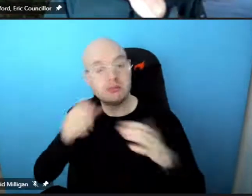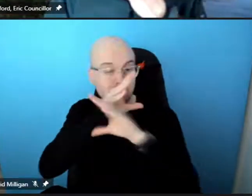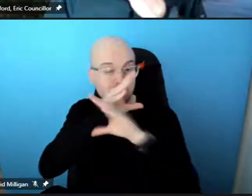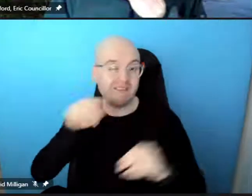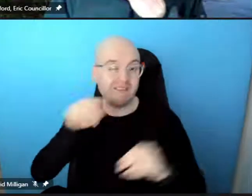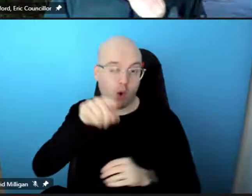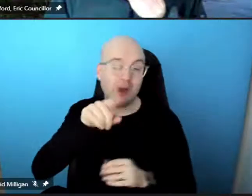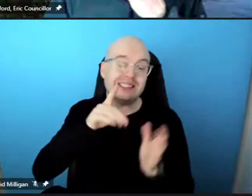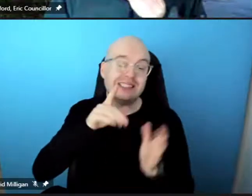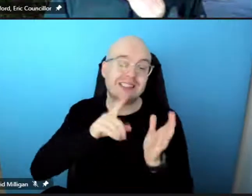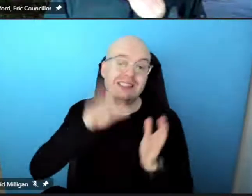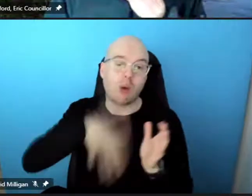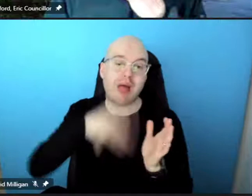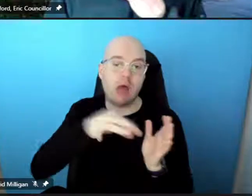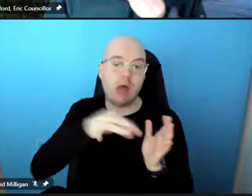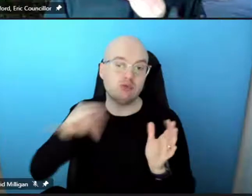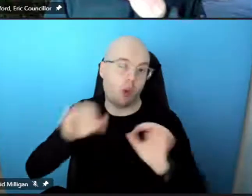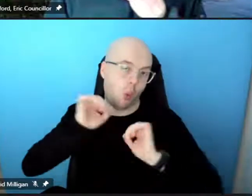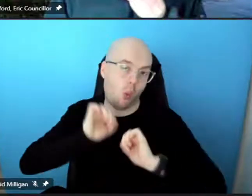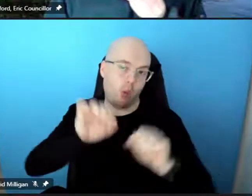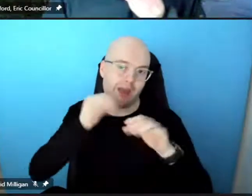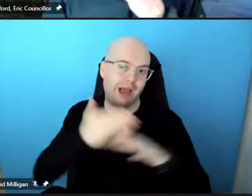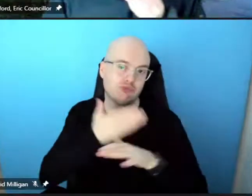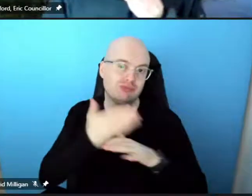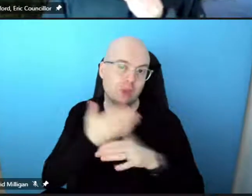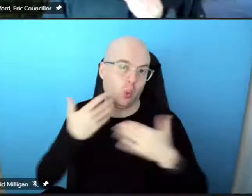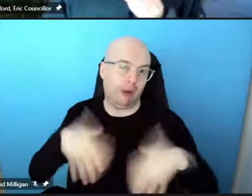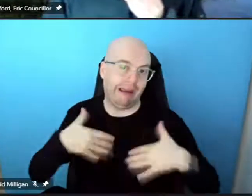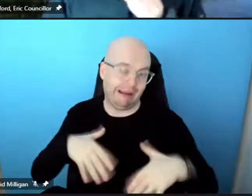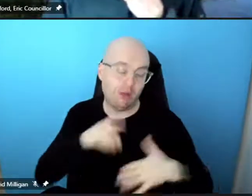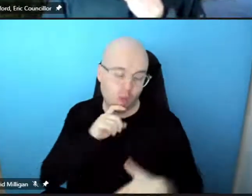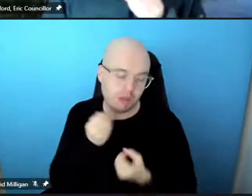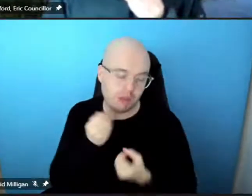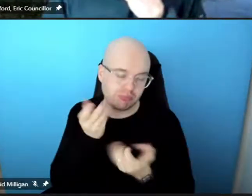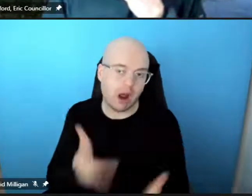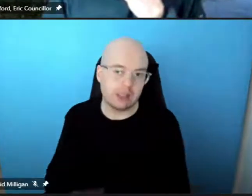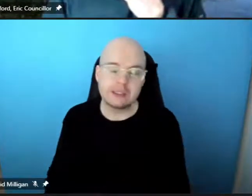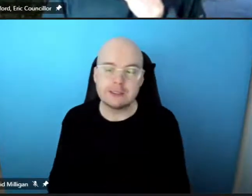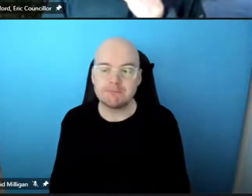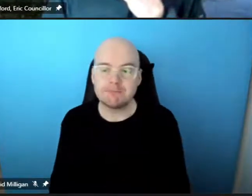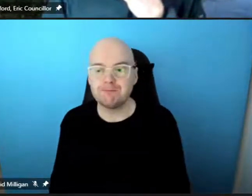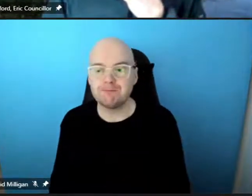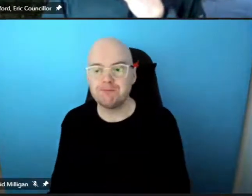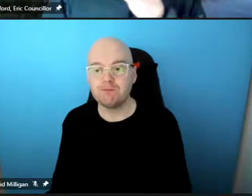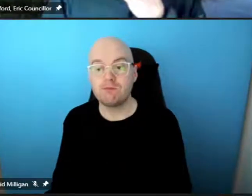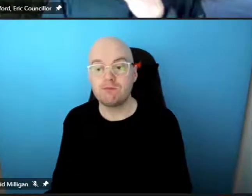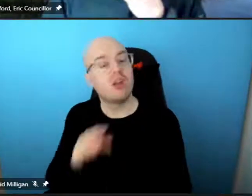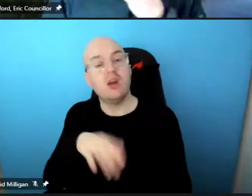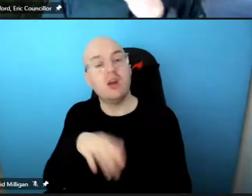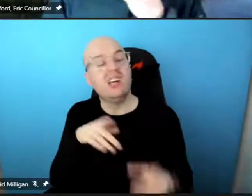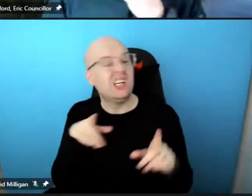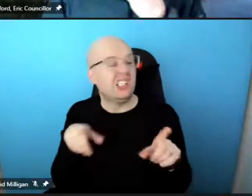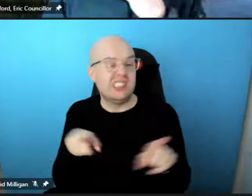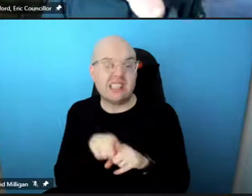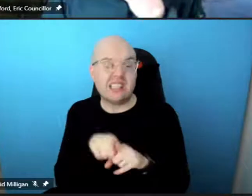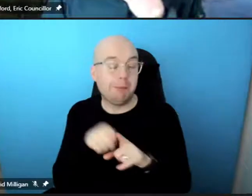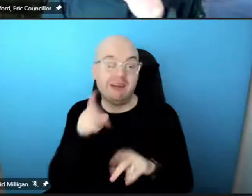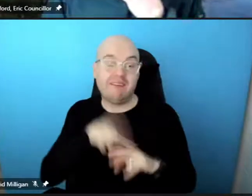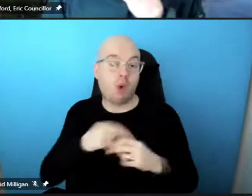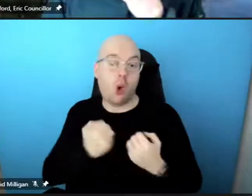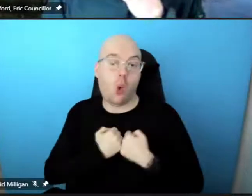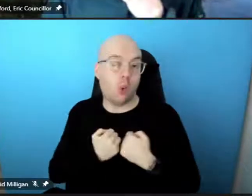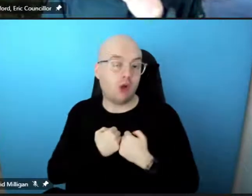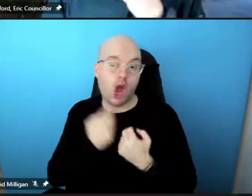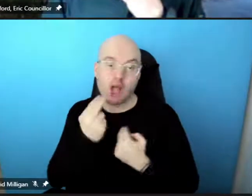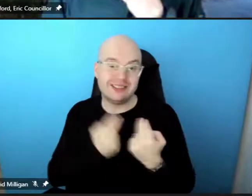we will record these audit actions and go through the same process if it was our own audit action. So we'll make sure there's